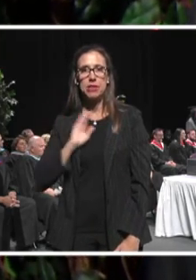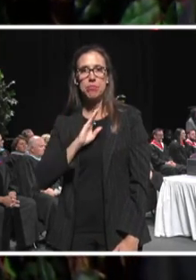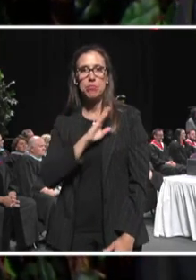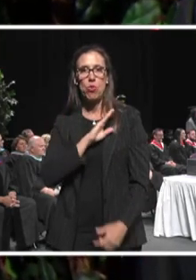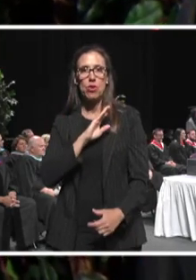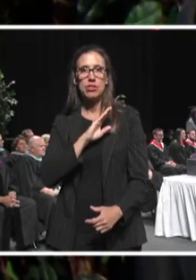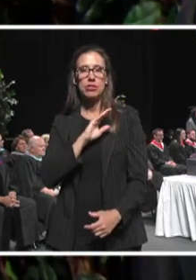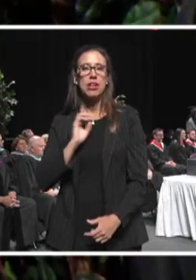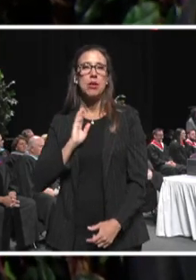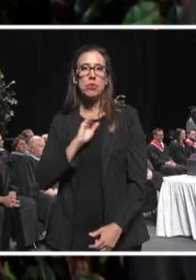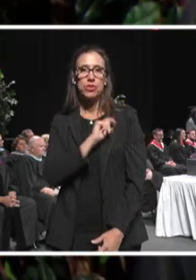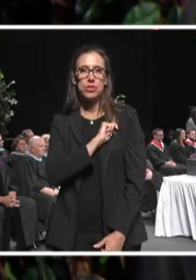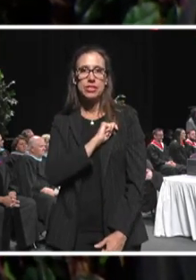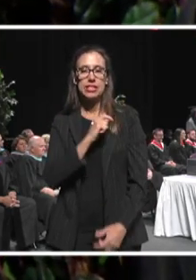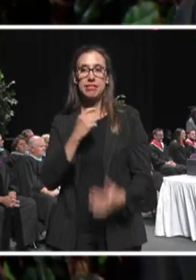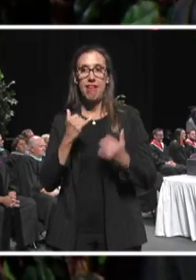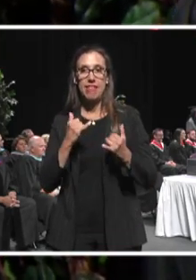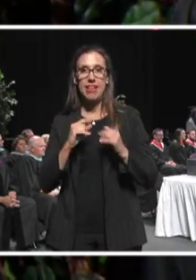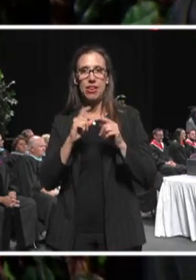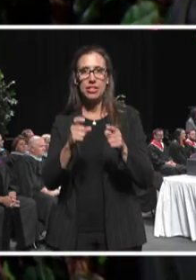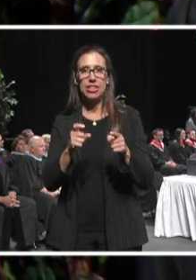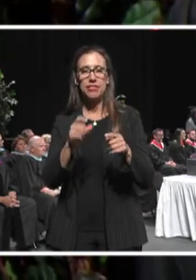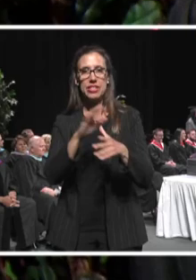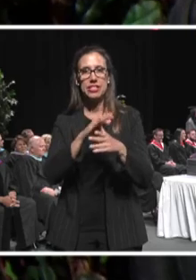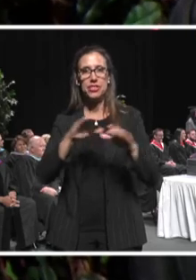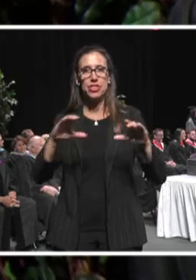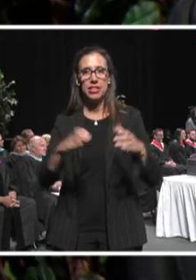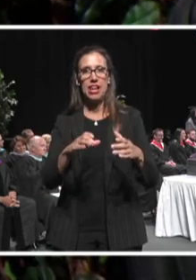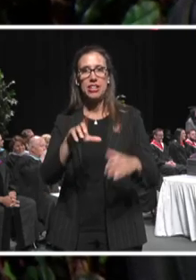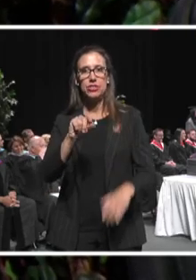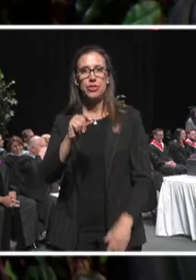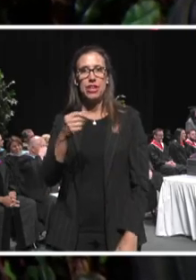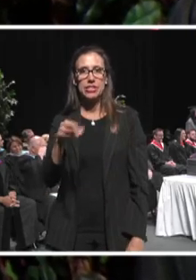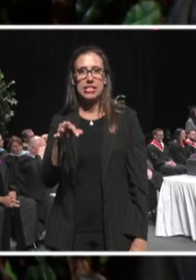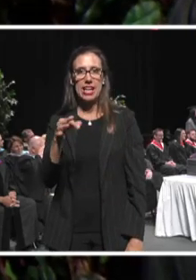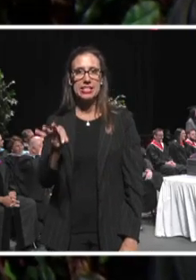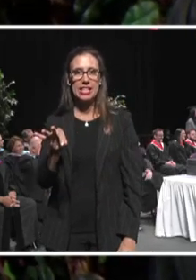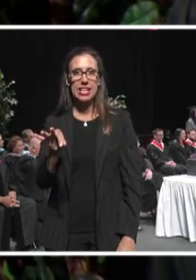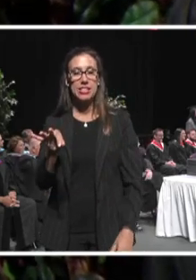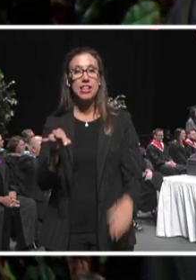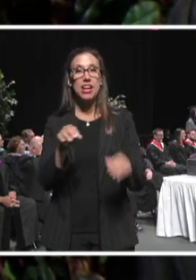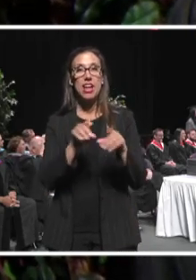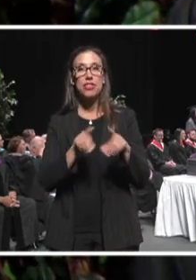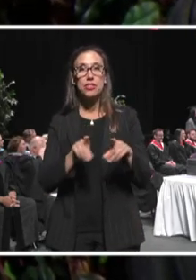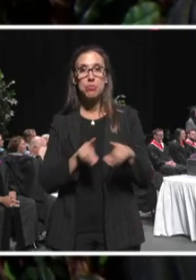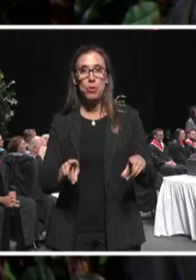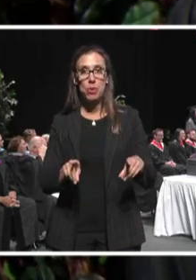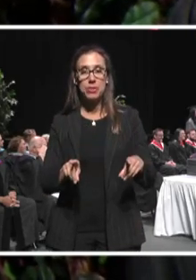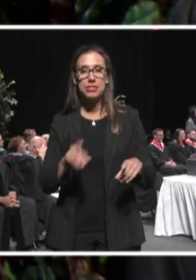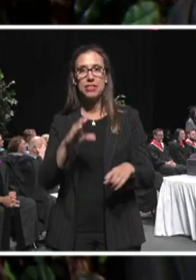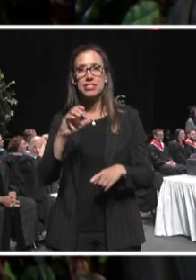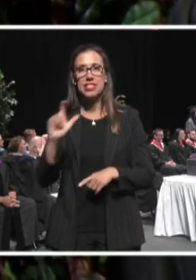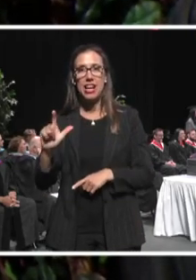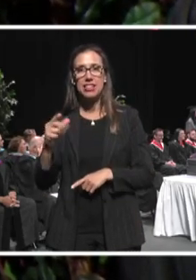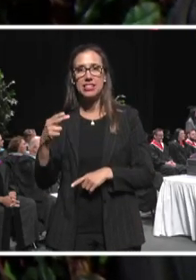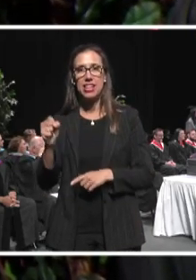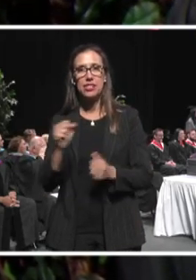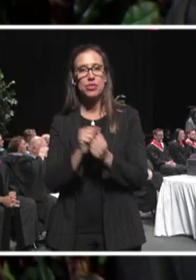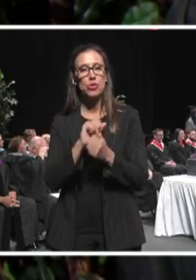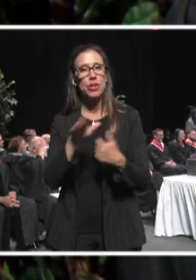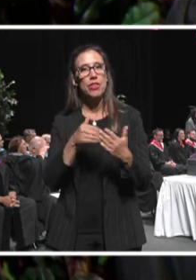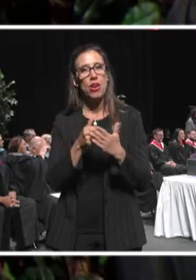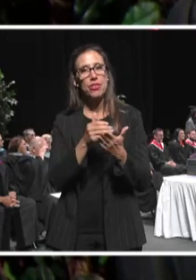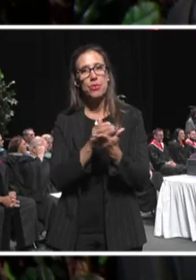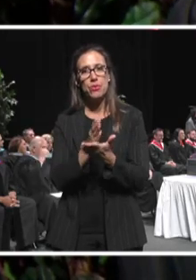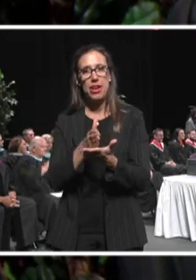Trustees, I do hereby confer upon the senior class of 2019 the diplomas of Cypress Lake High School with all the